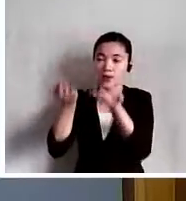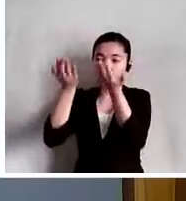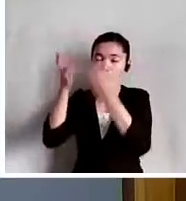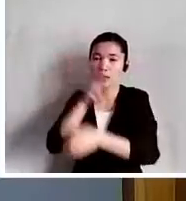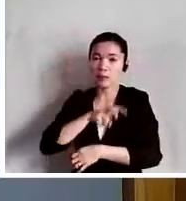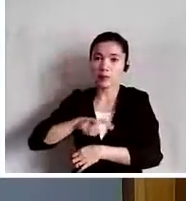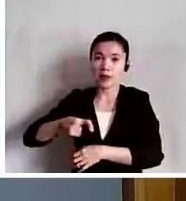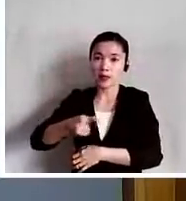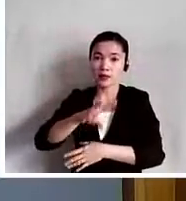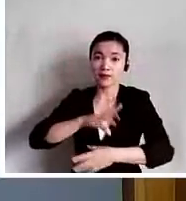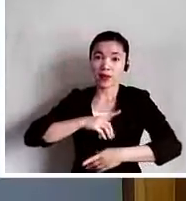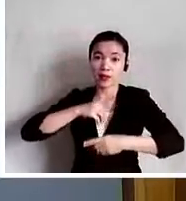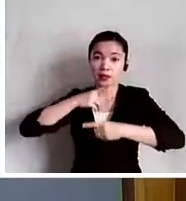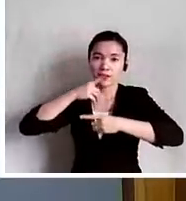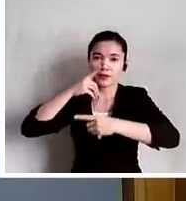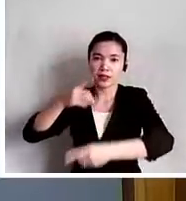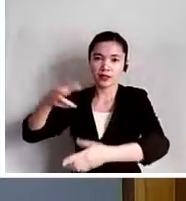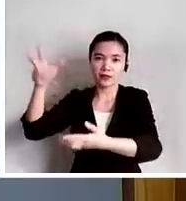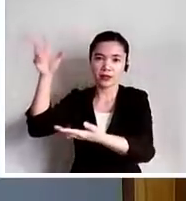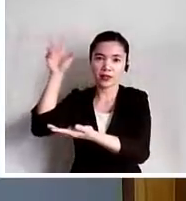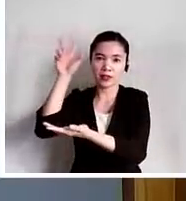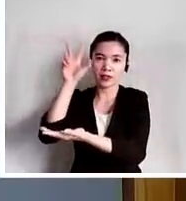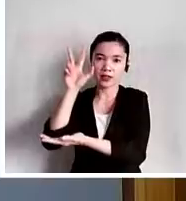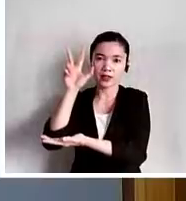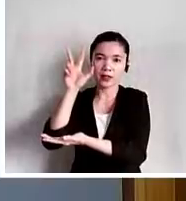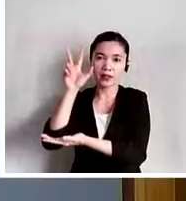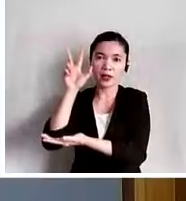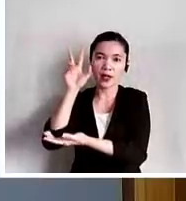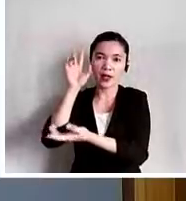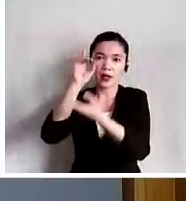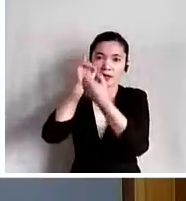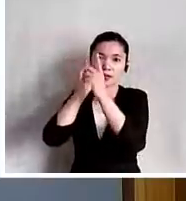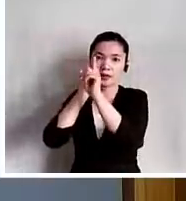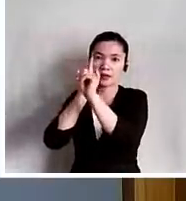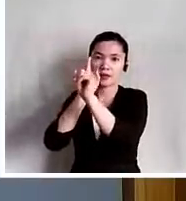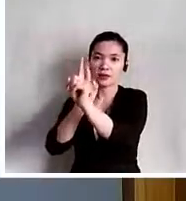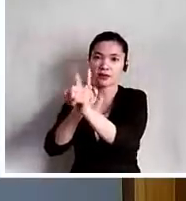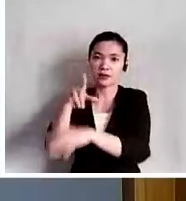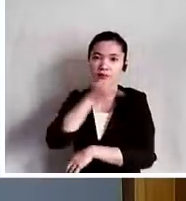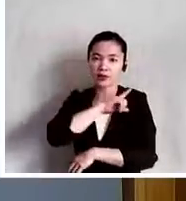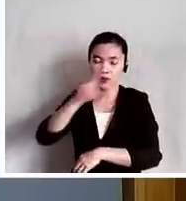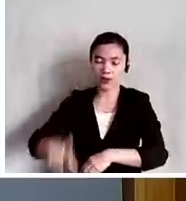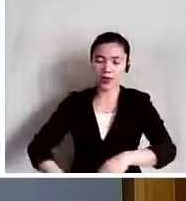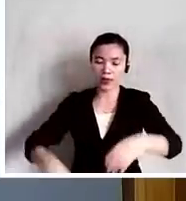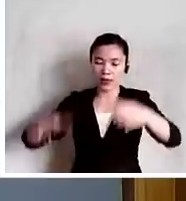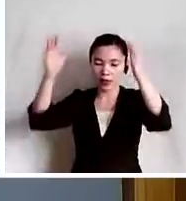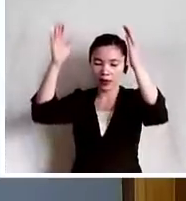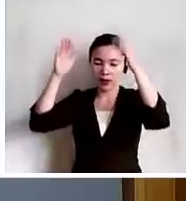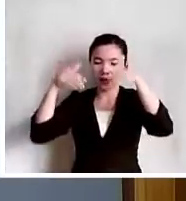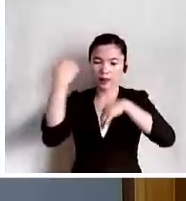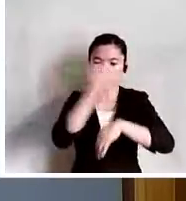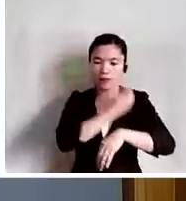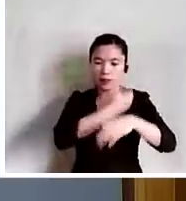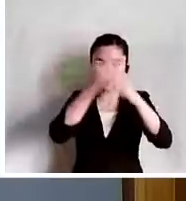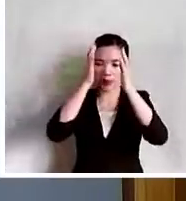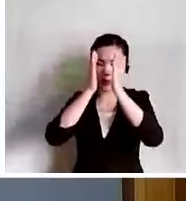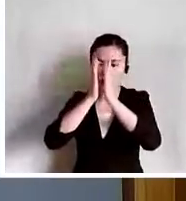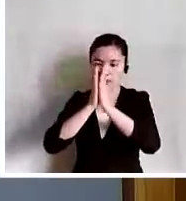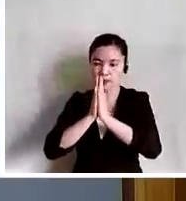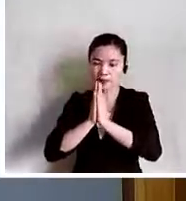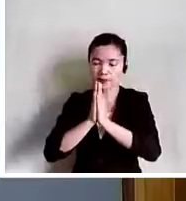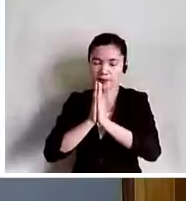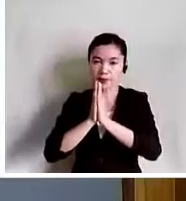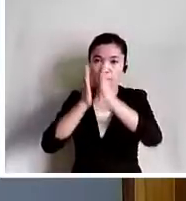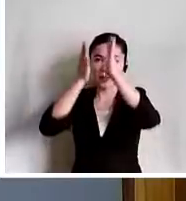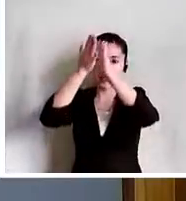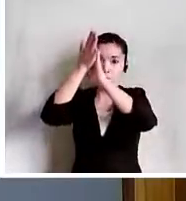of Senior Santo Niño, let us pray to the Lord. Lord, hear our prayer. For peace in our